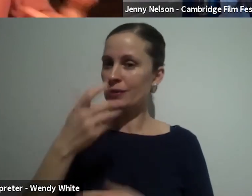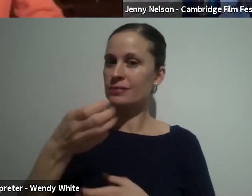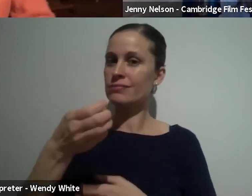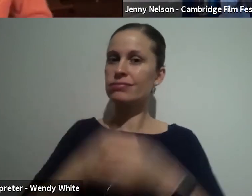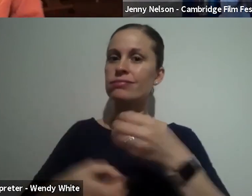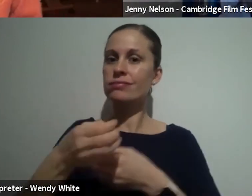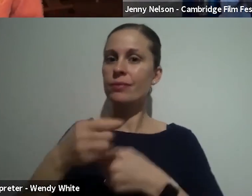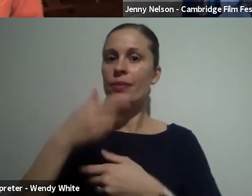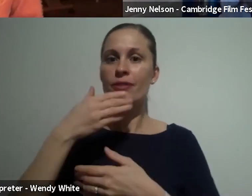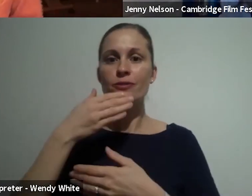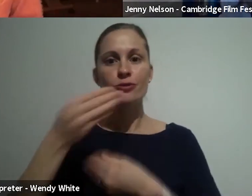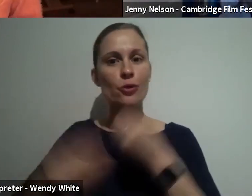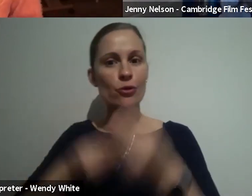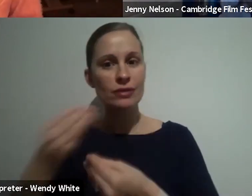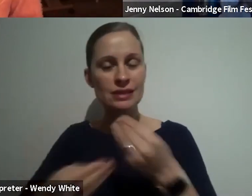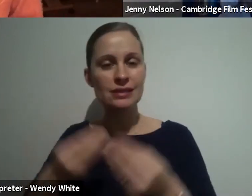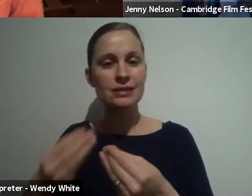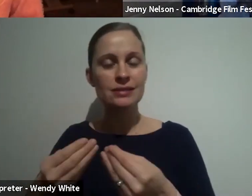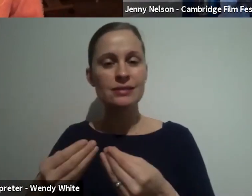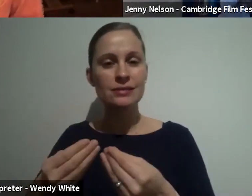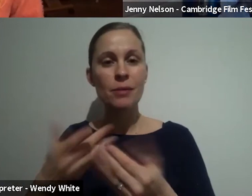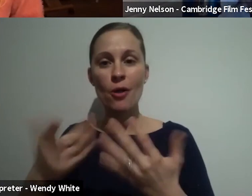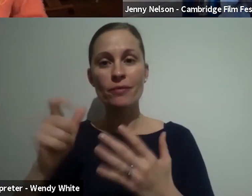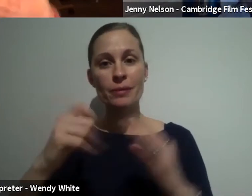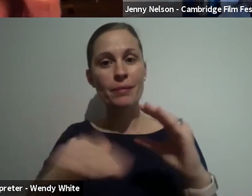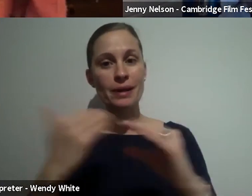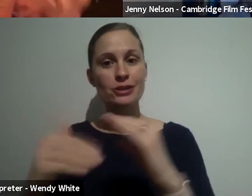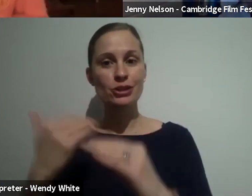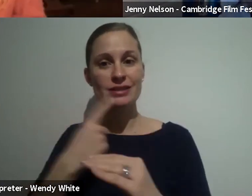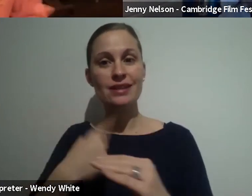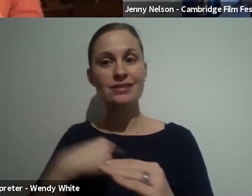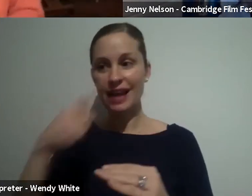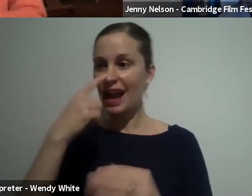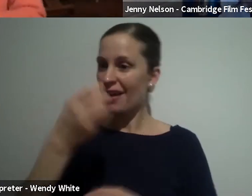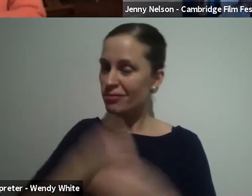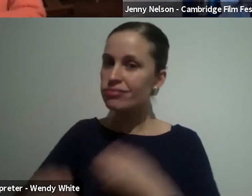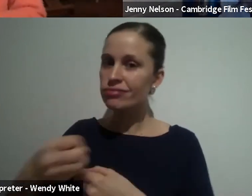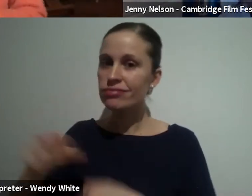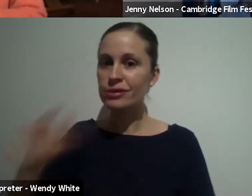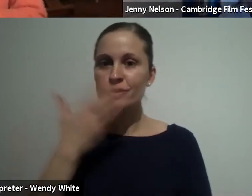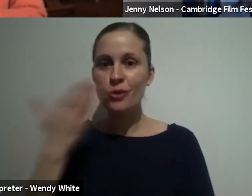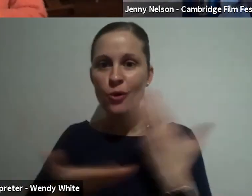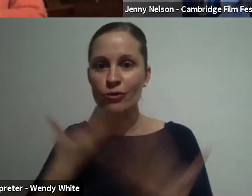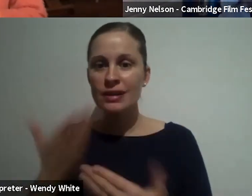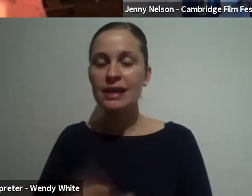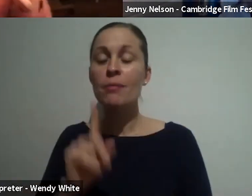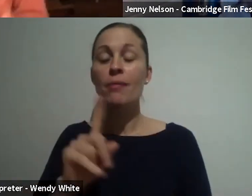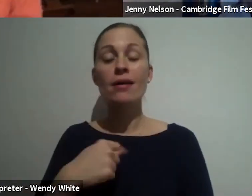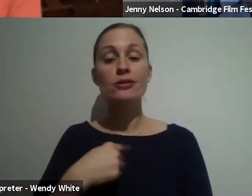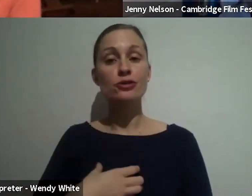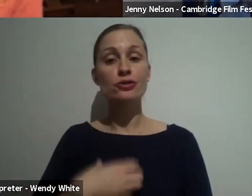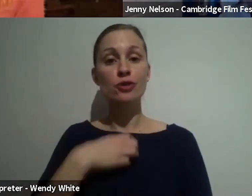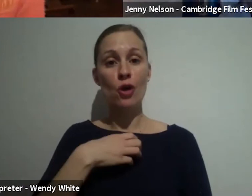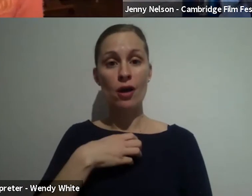are telling me through their messages. And also what is more shocking for me is that